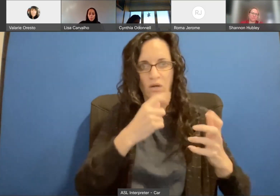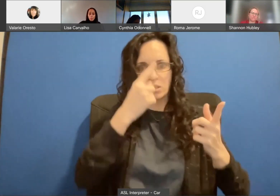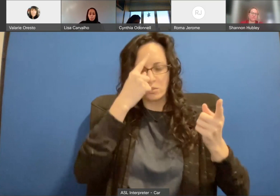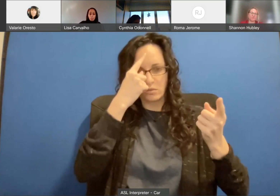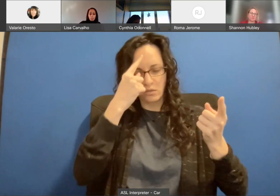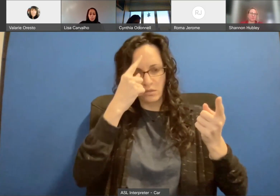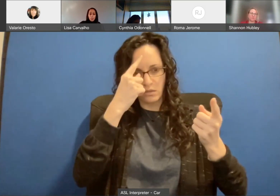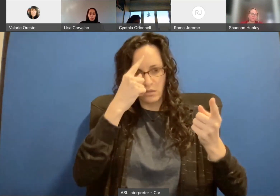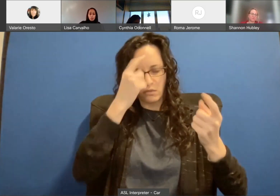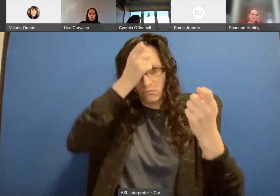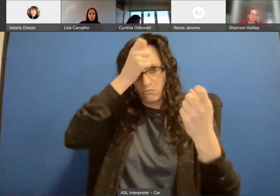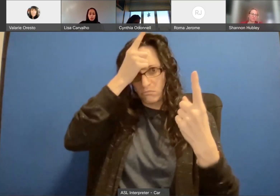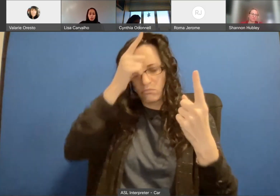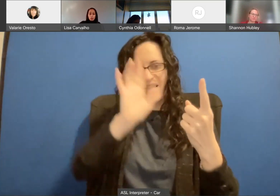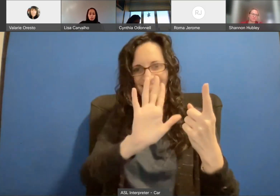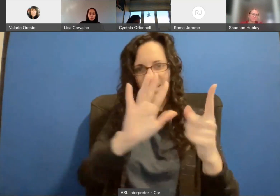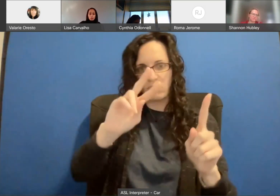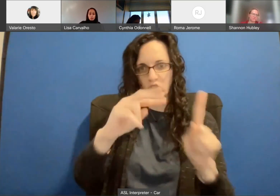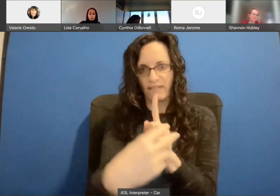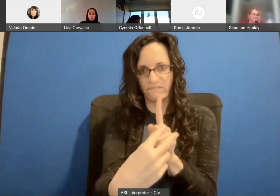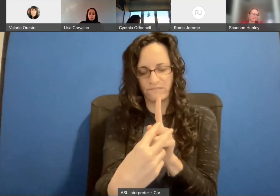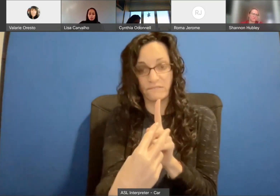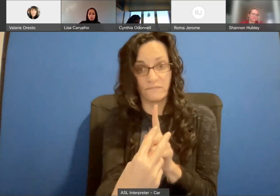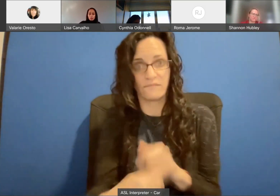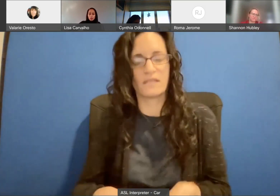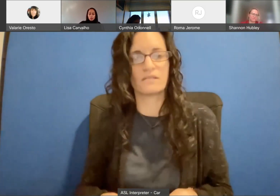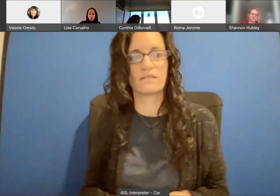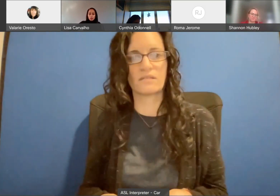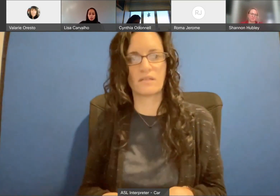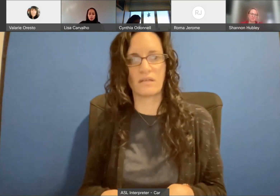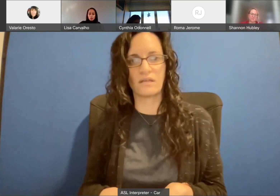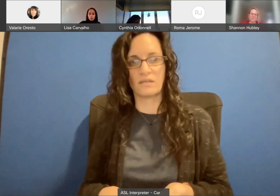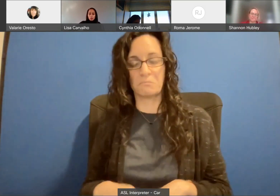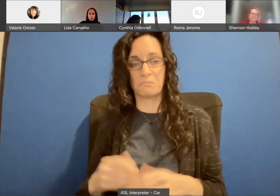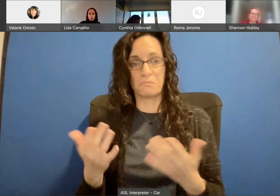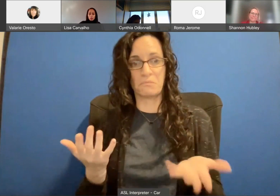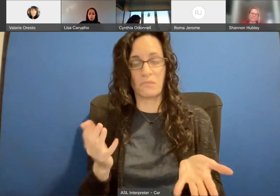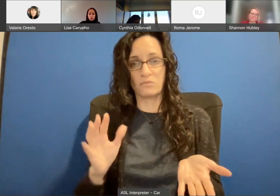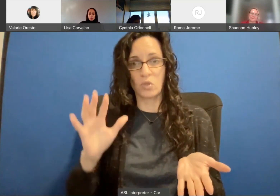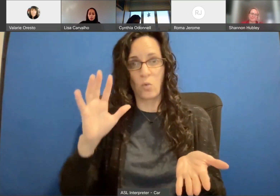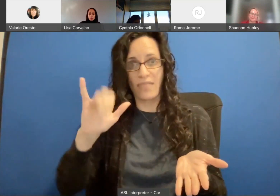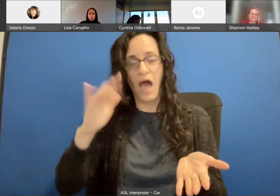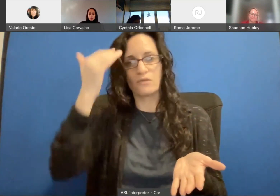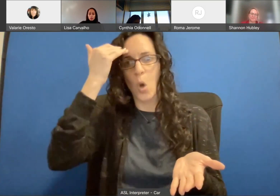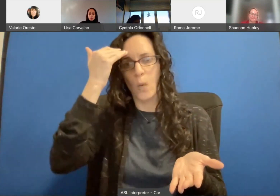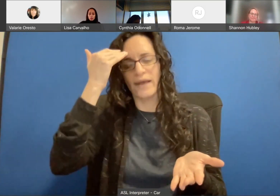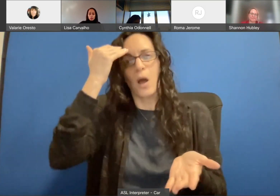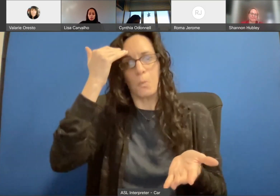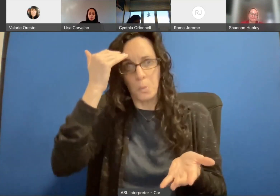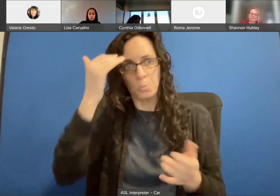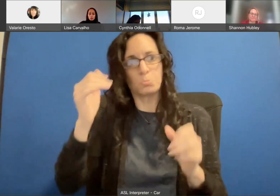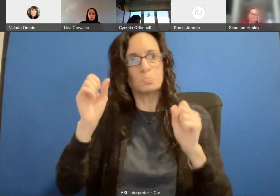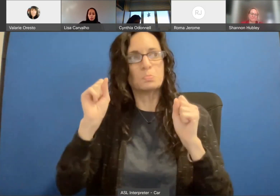coming from. And so it was a strength for him. It was a way he survived, was knowing that he could